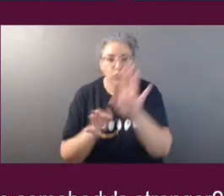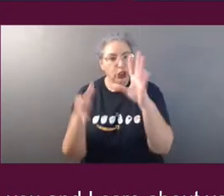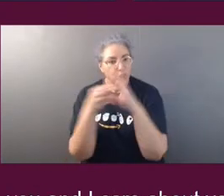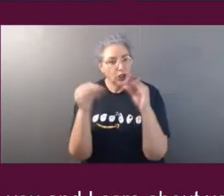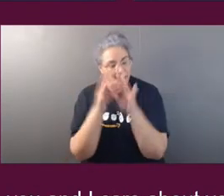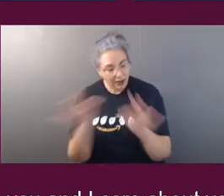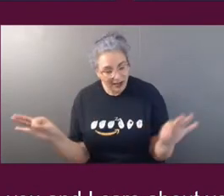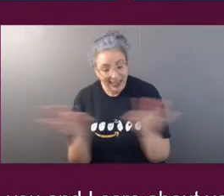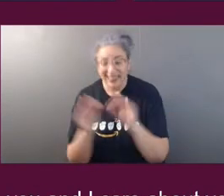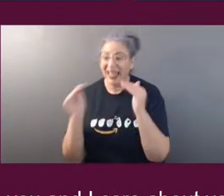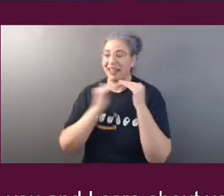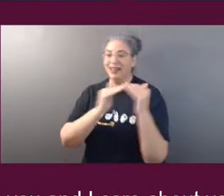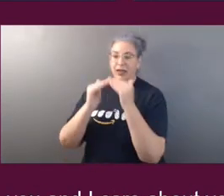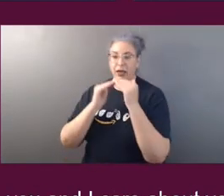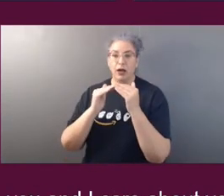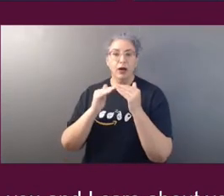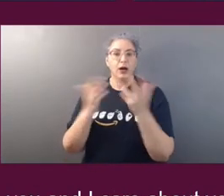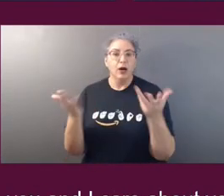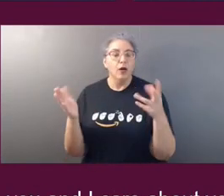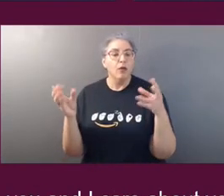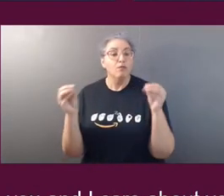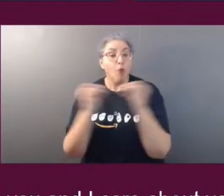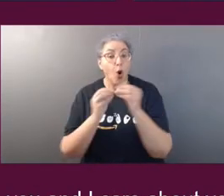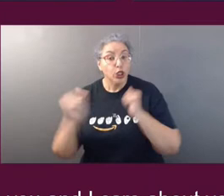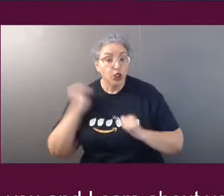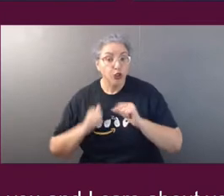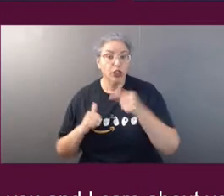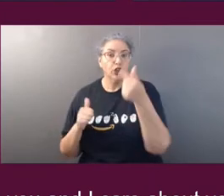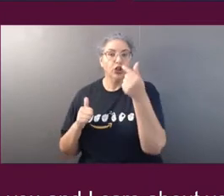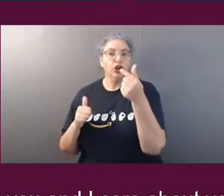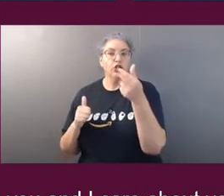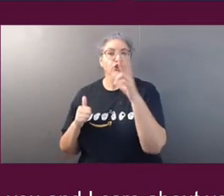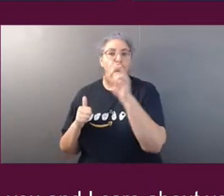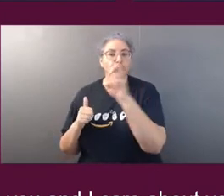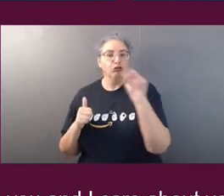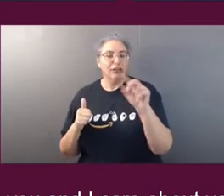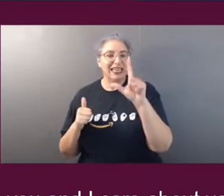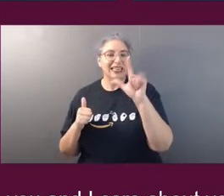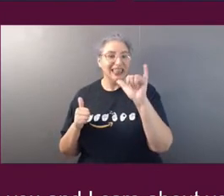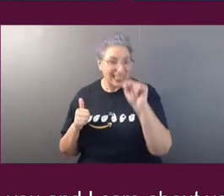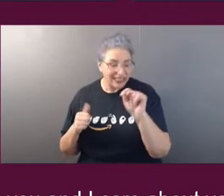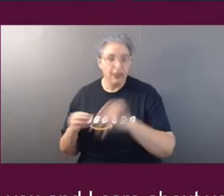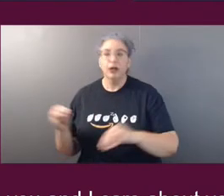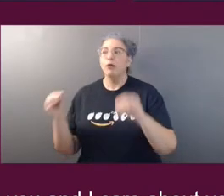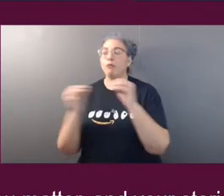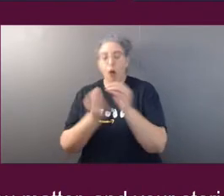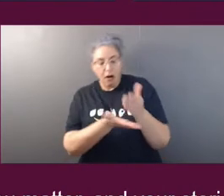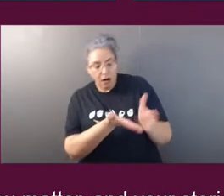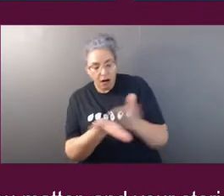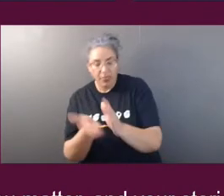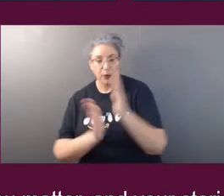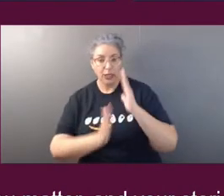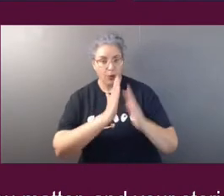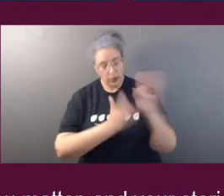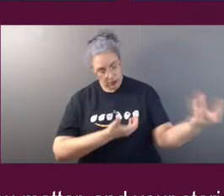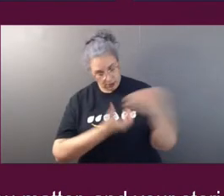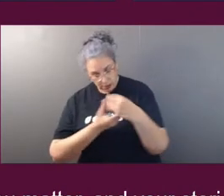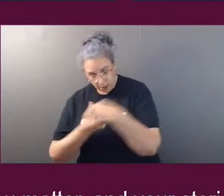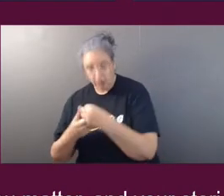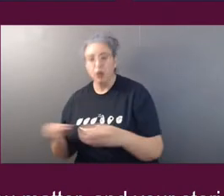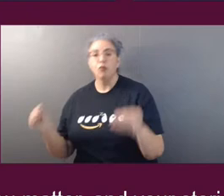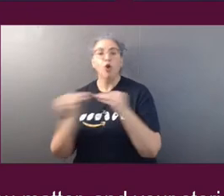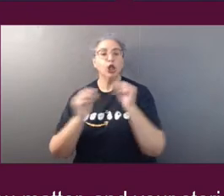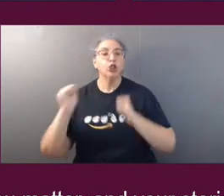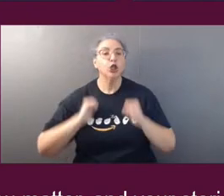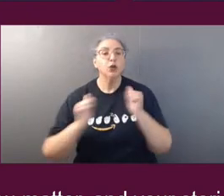then that equals more shows have to be greenlit for disenfranchised communities, more shows with women being powerful